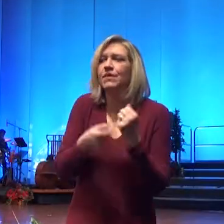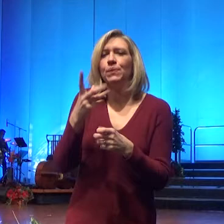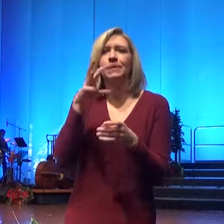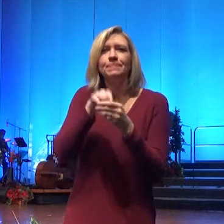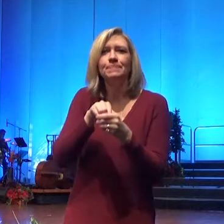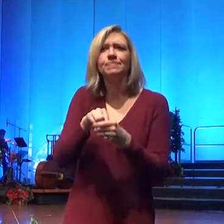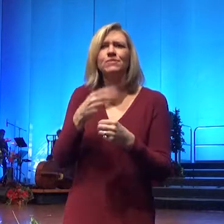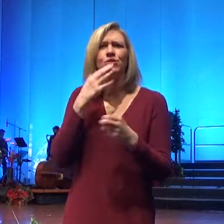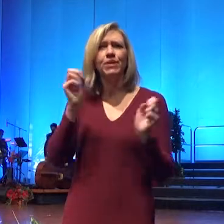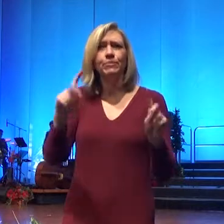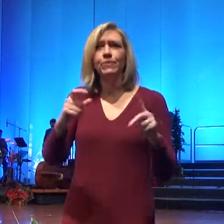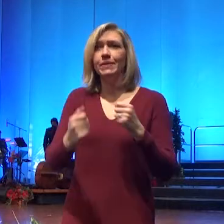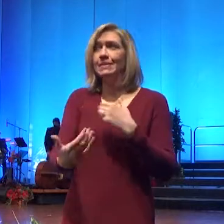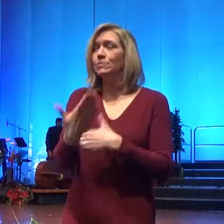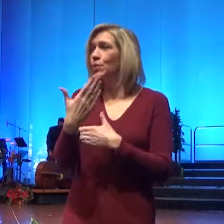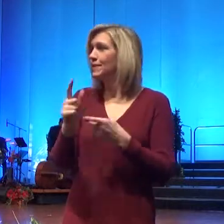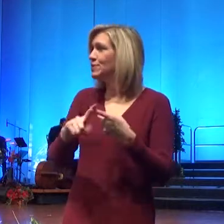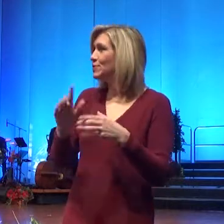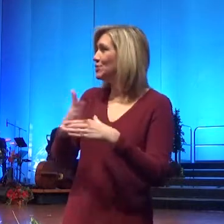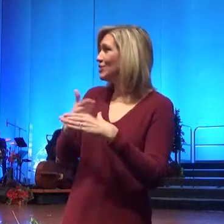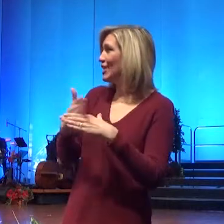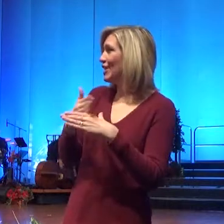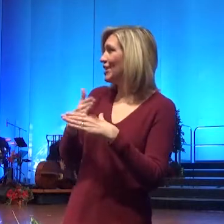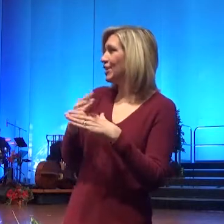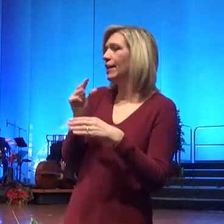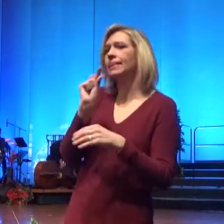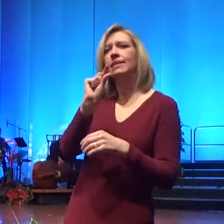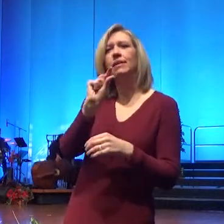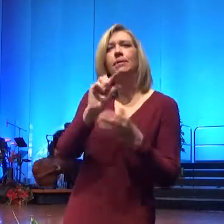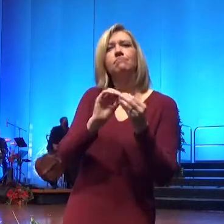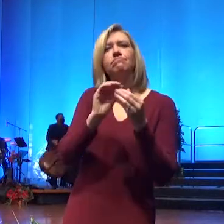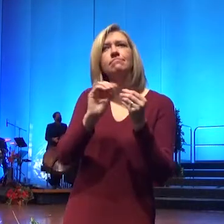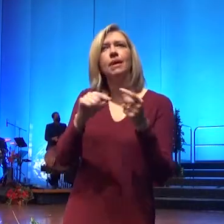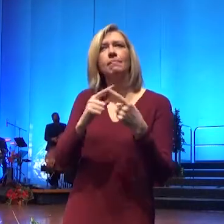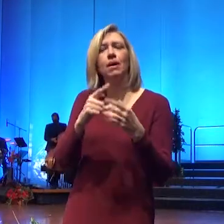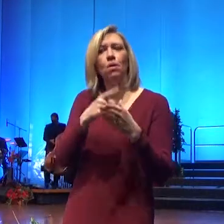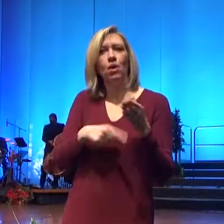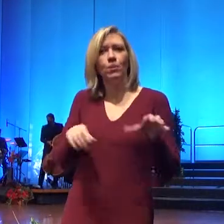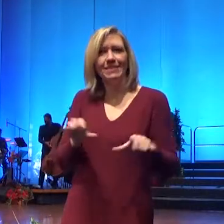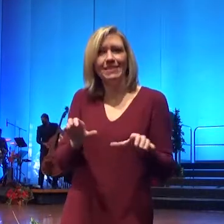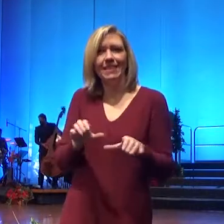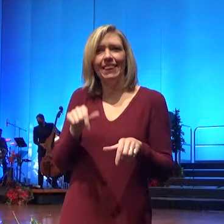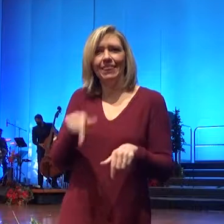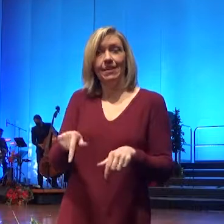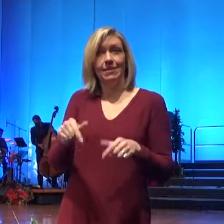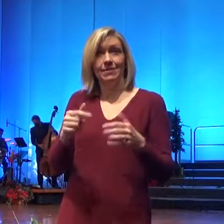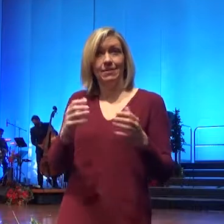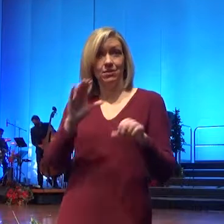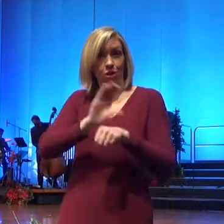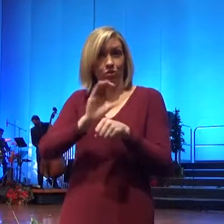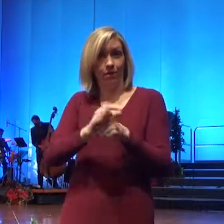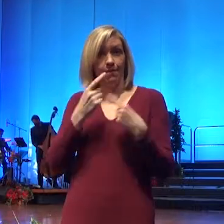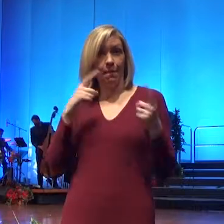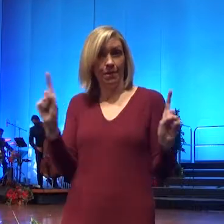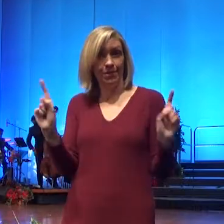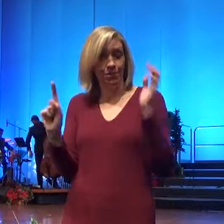opportunity this morning to share a little bit about what we did and what this congregation accomplished.